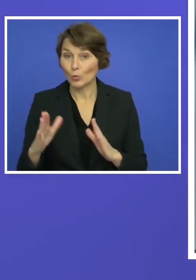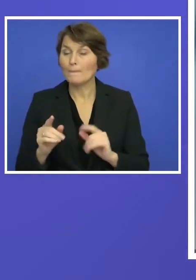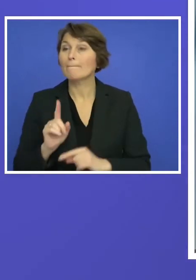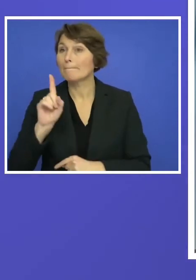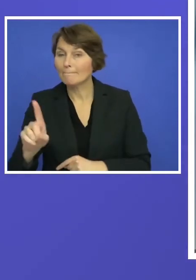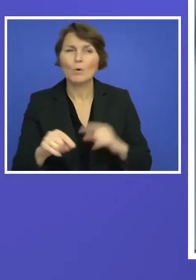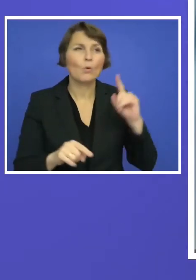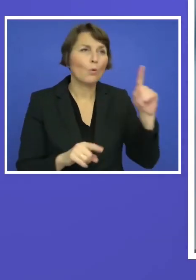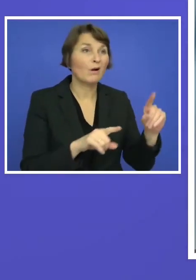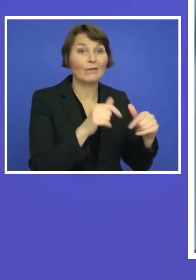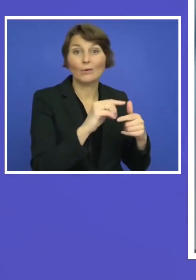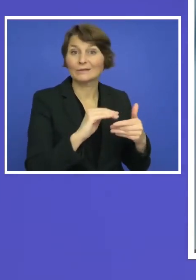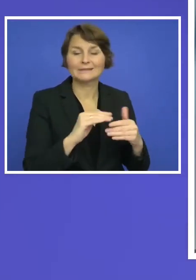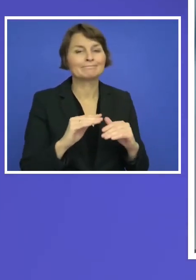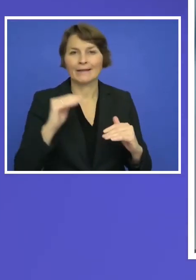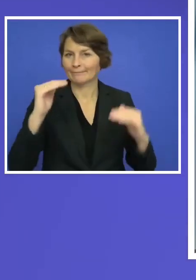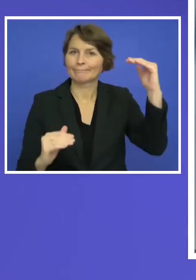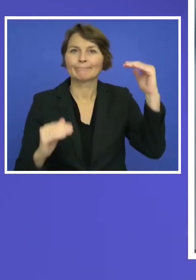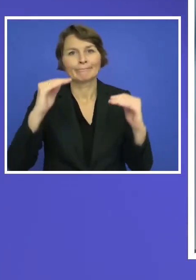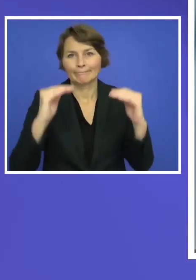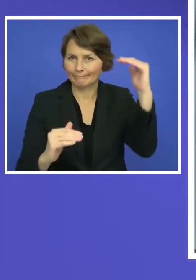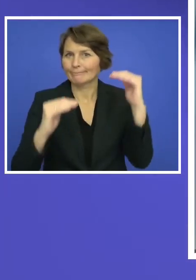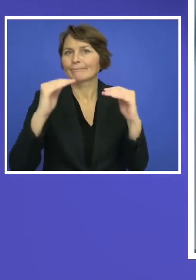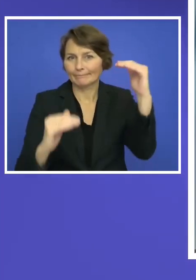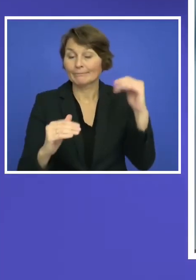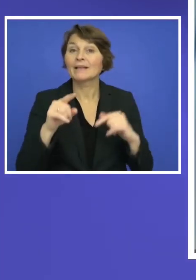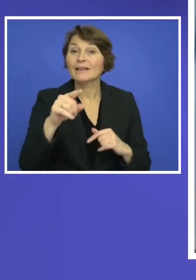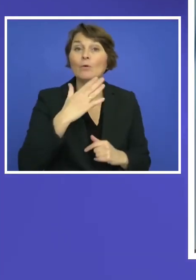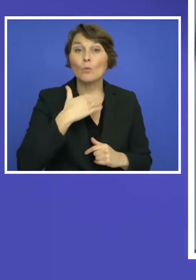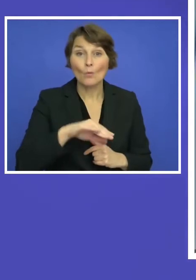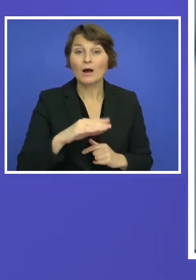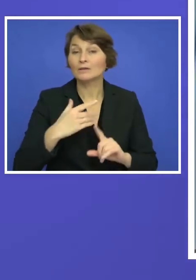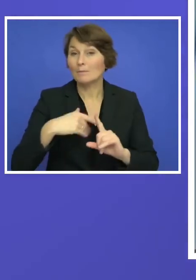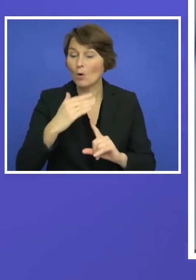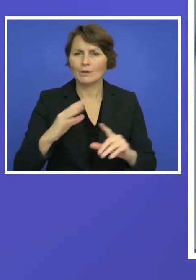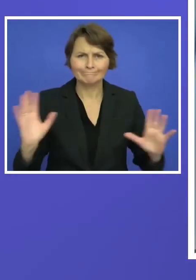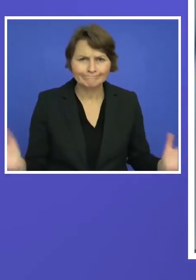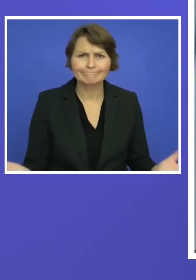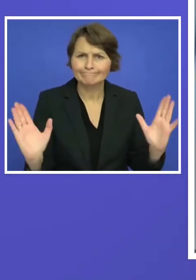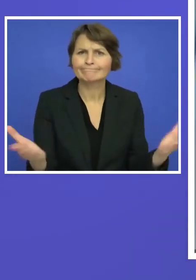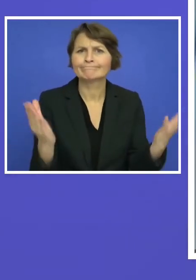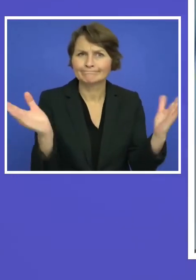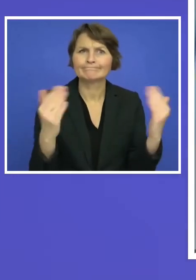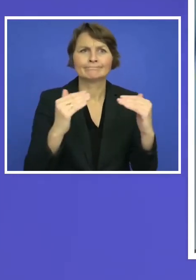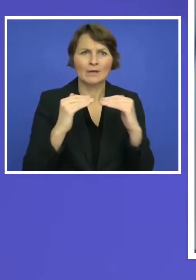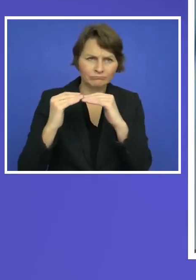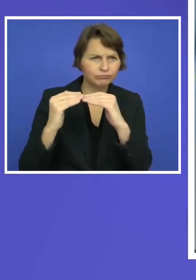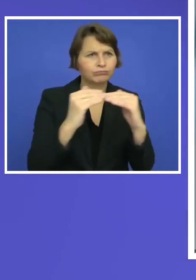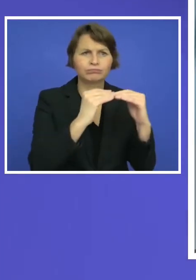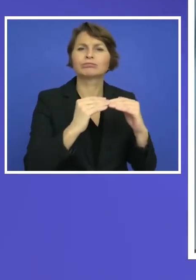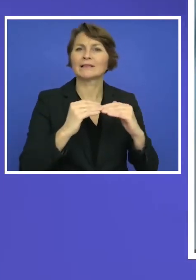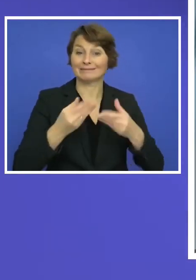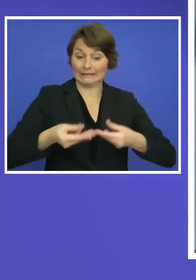address these issues if we want to make sure that we really are serious about